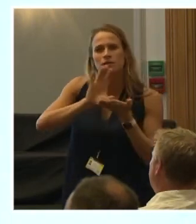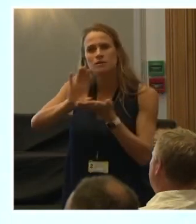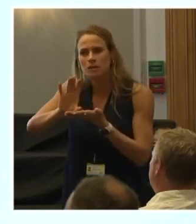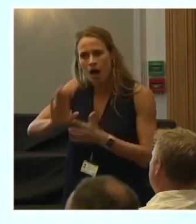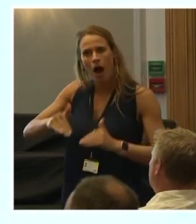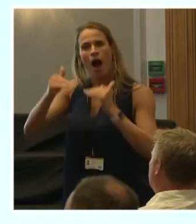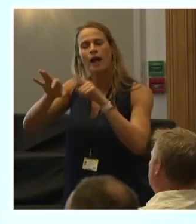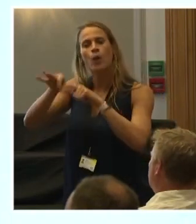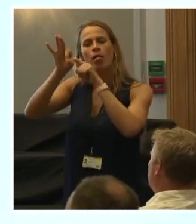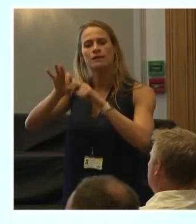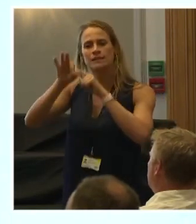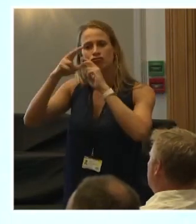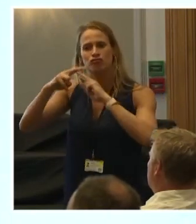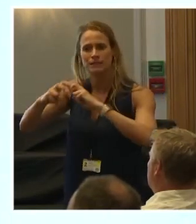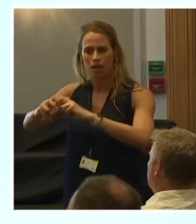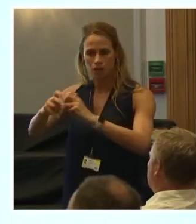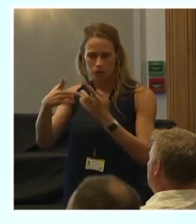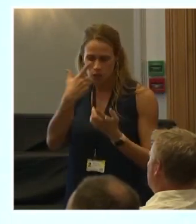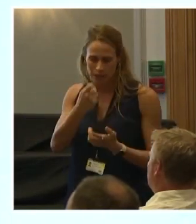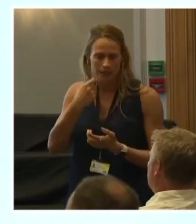to better support our community.